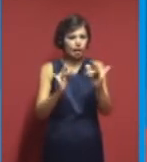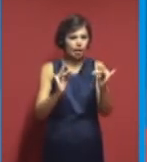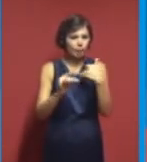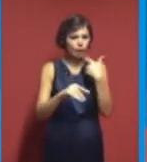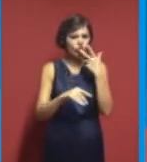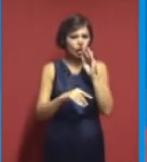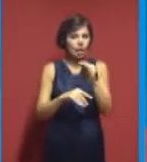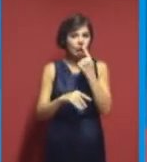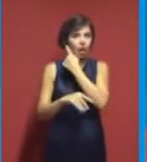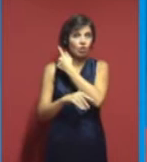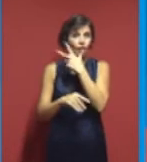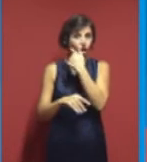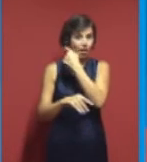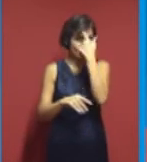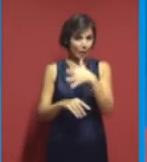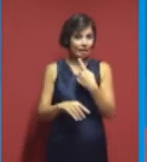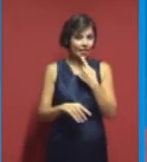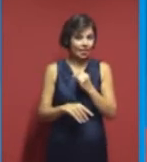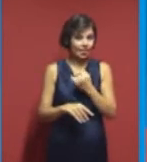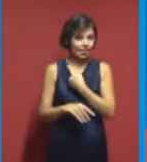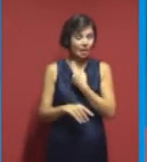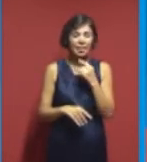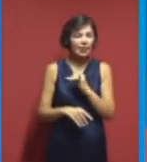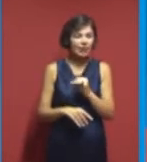hand? Anyone knows?